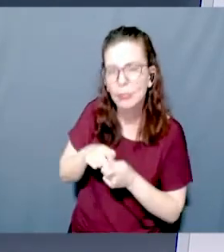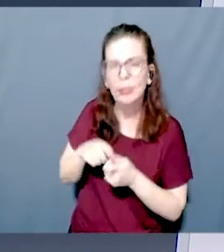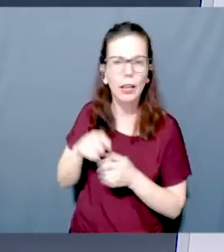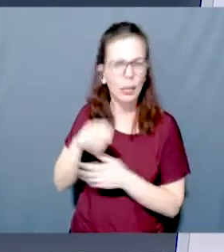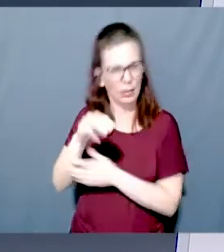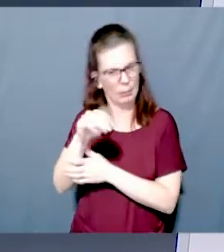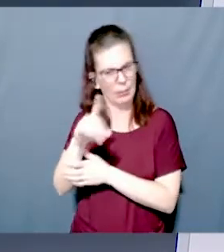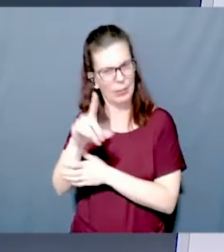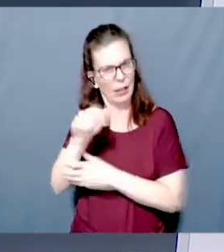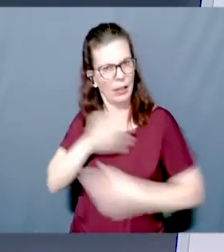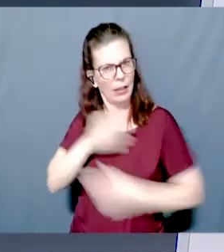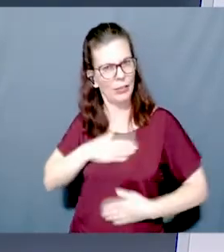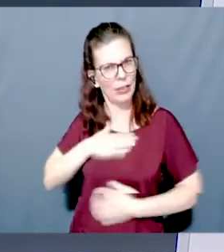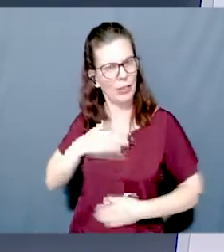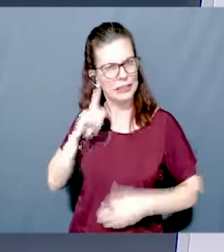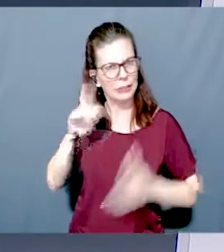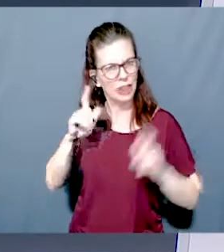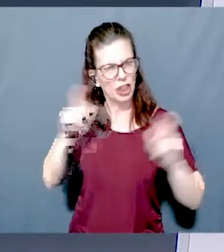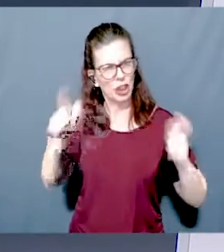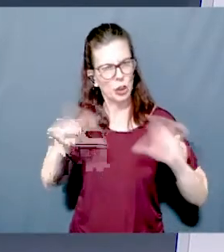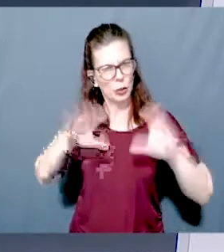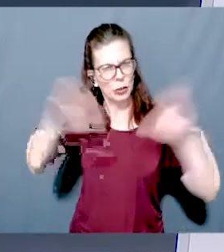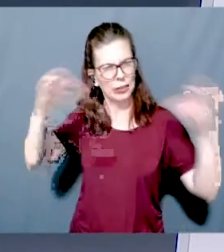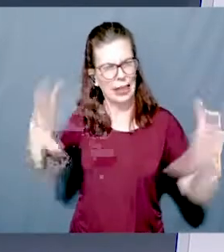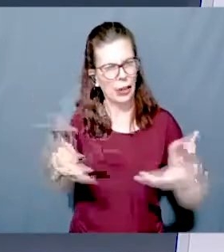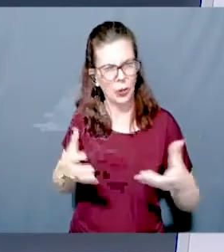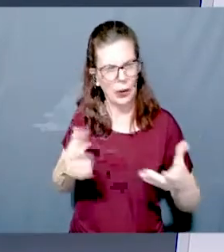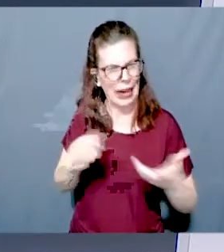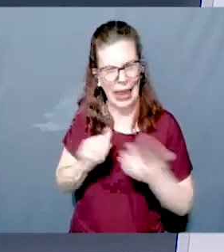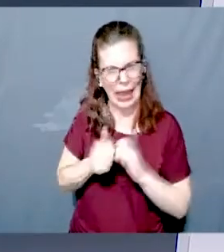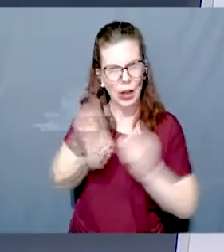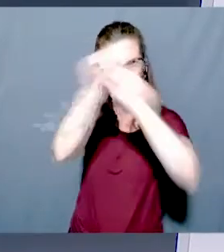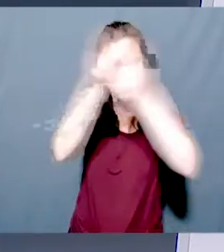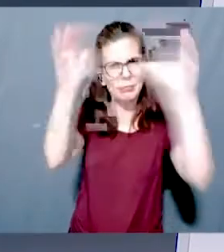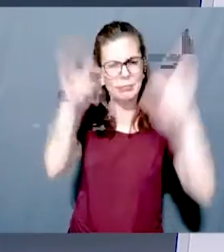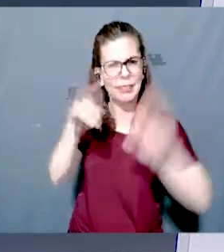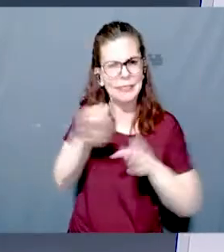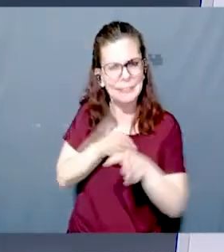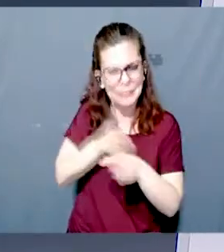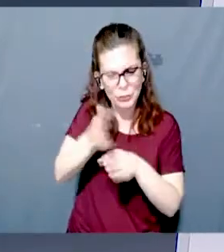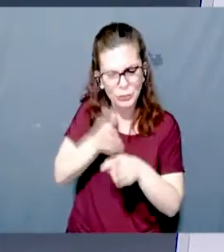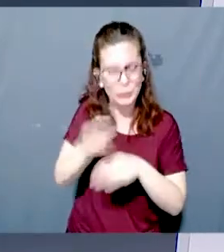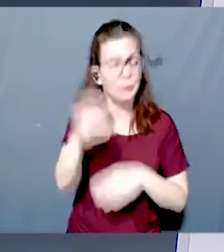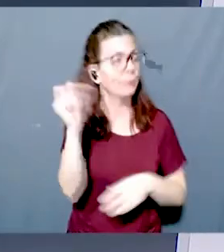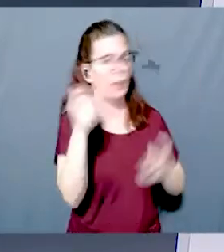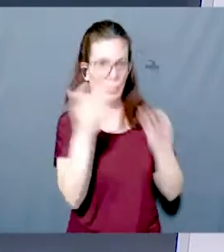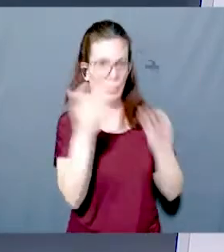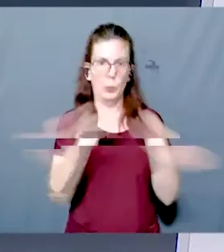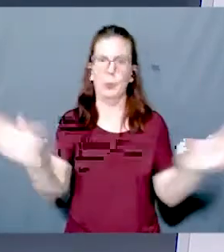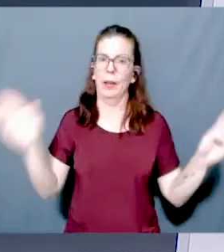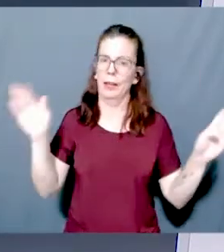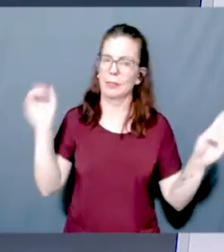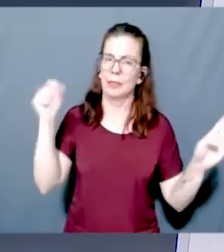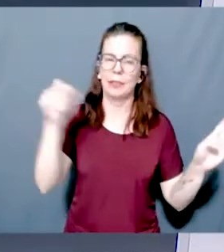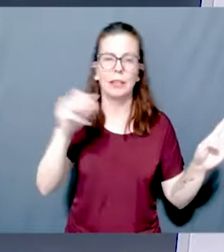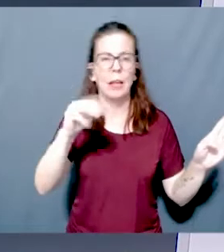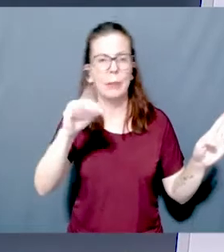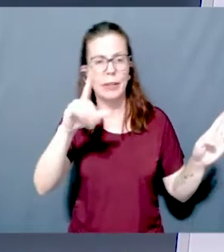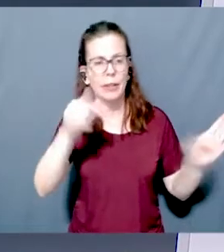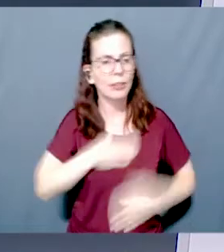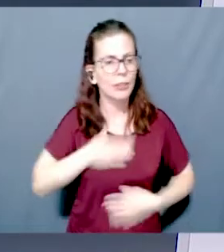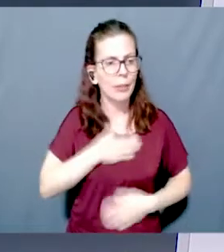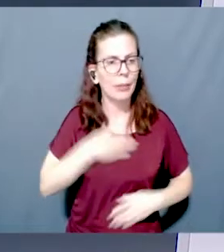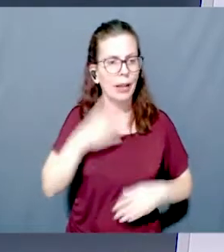like a huge category. Just how do we think about this industry? Yeah, it is a wide industry, and I think of media and entertainment sort of all the way through the